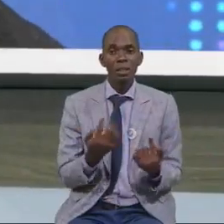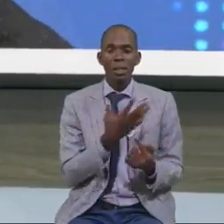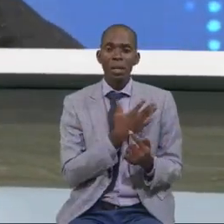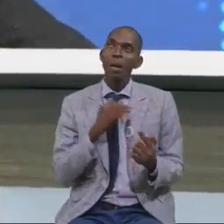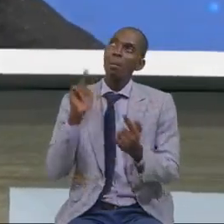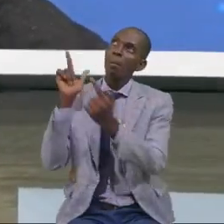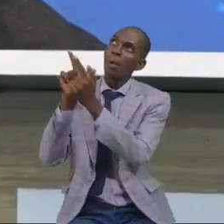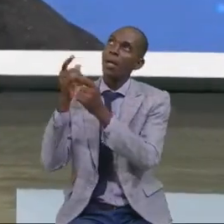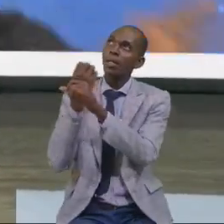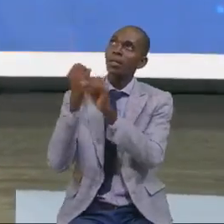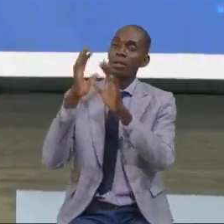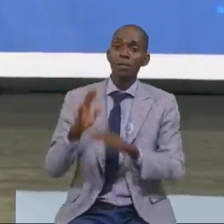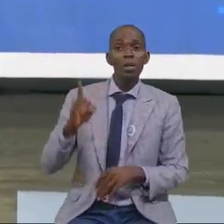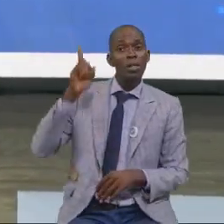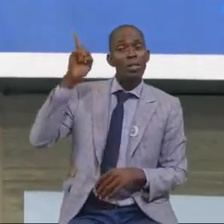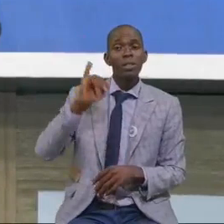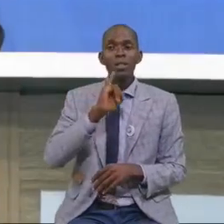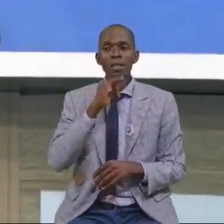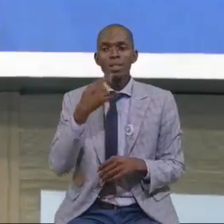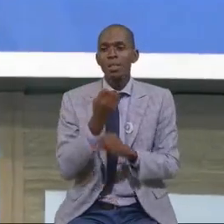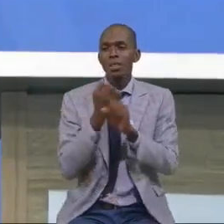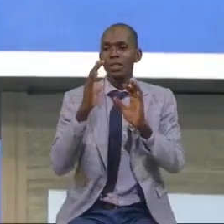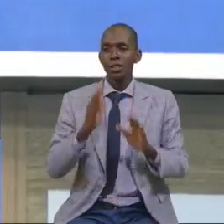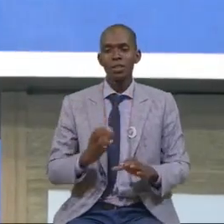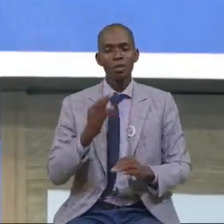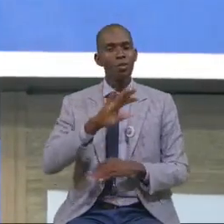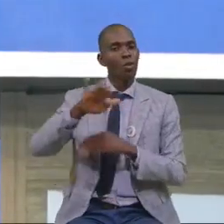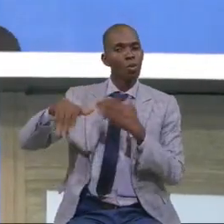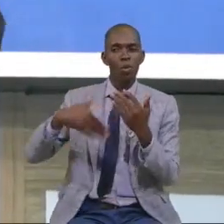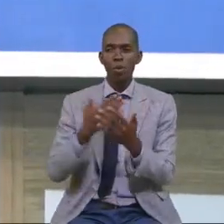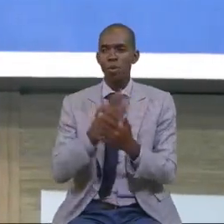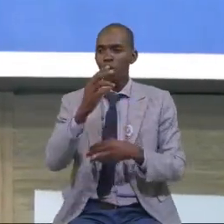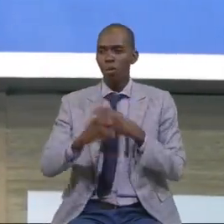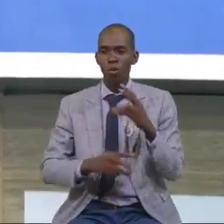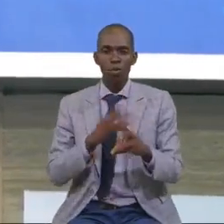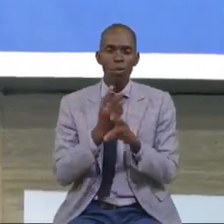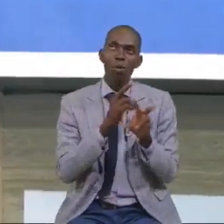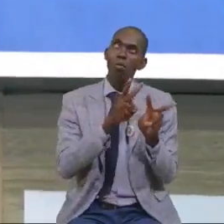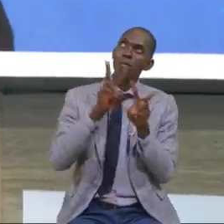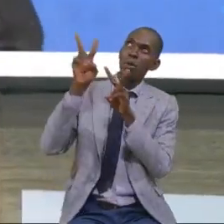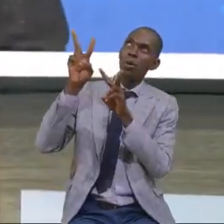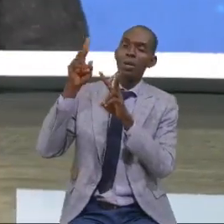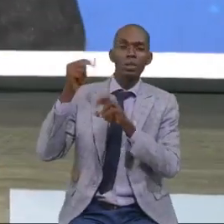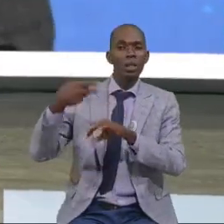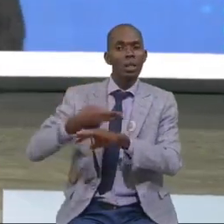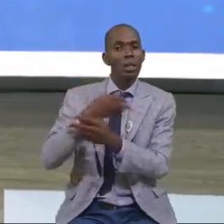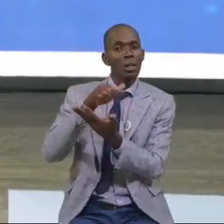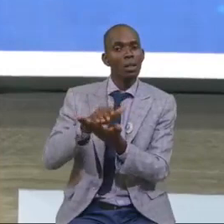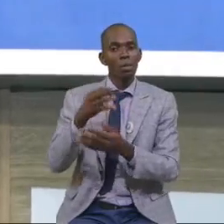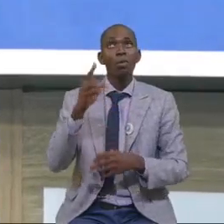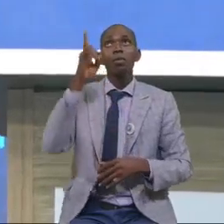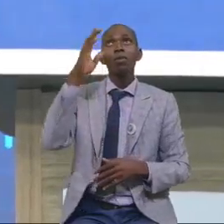Savior is the Savior of the whole world. Behold the Lamb of God that takes